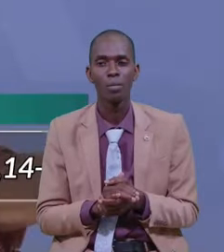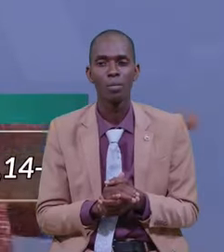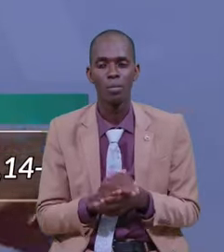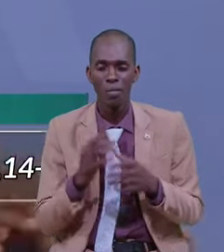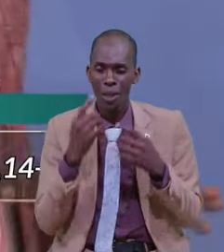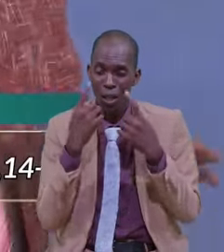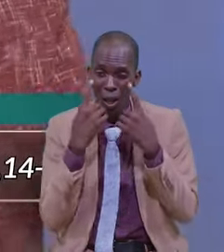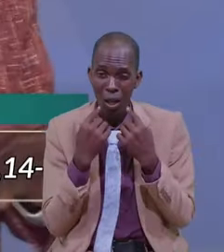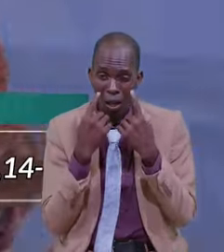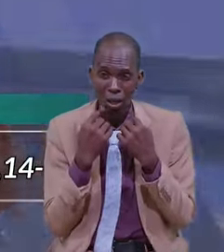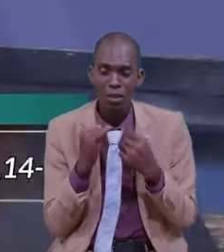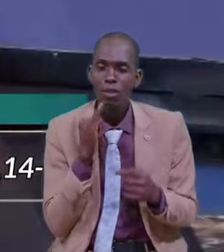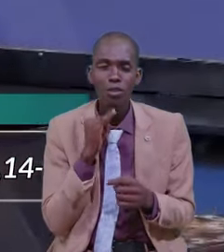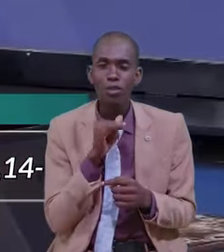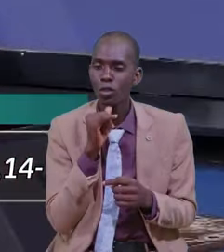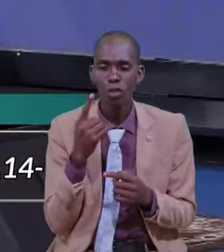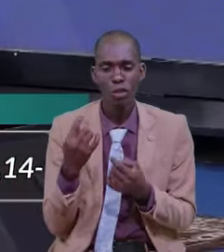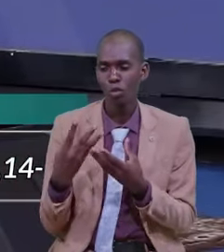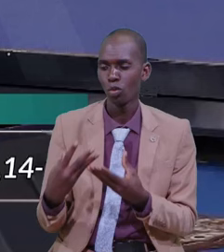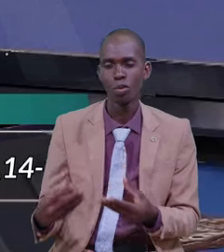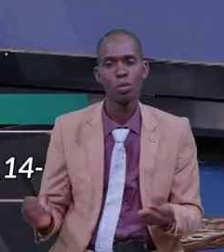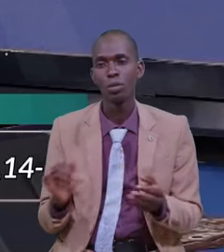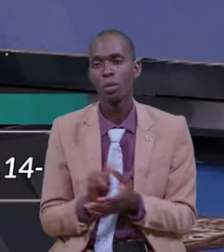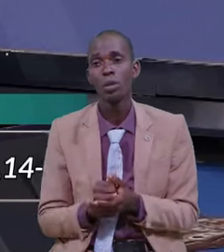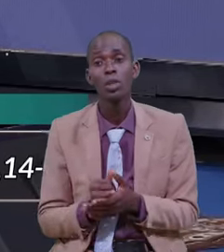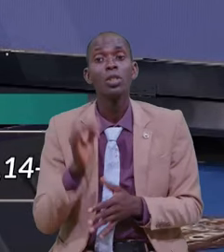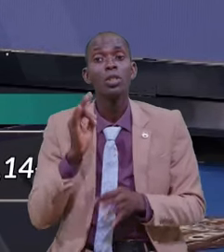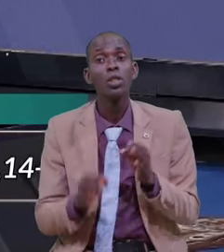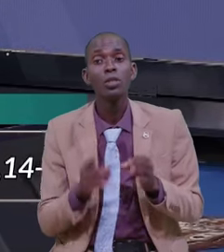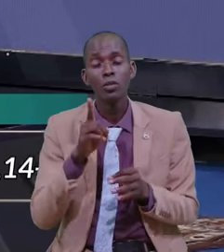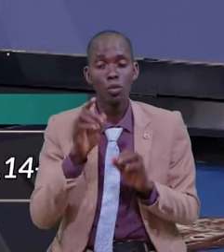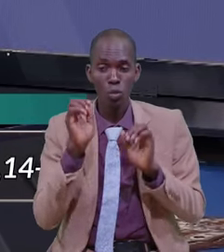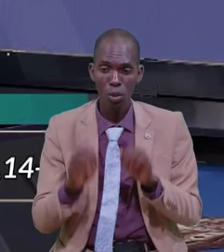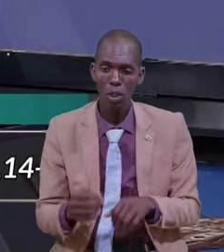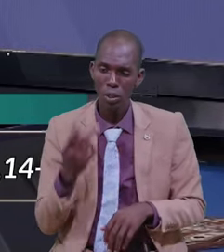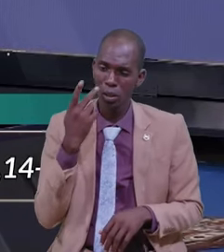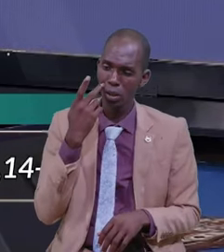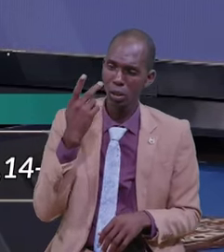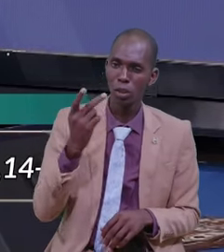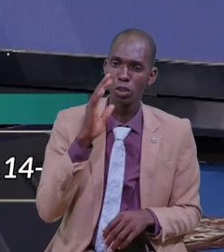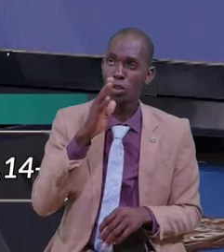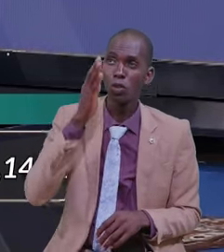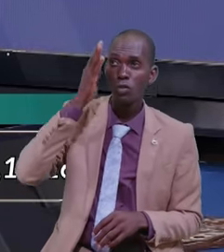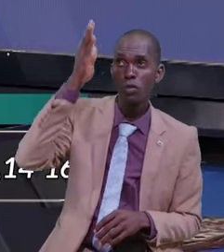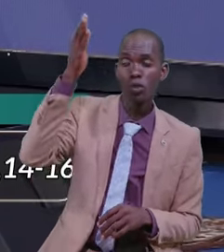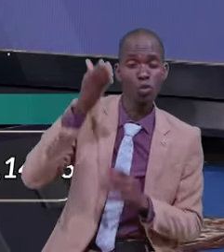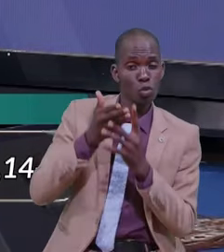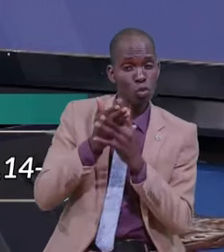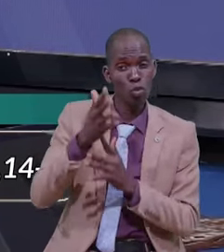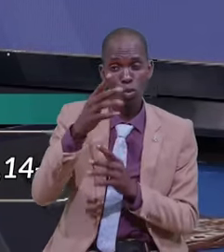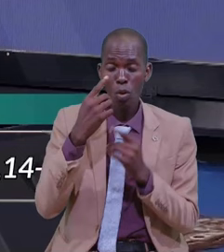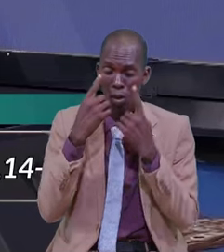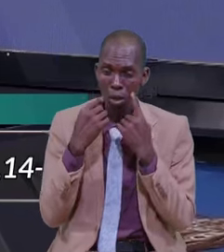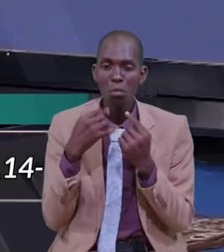not the issue. If you can still see your future vision through your tears, that's okay.